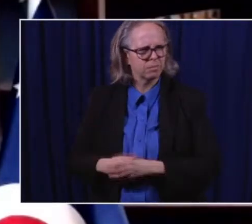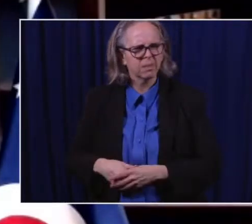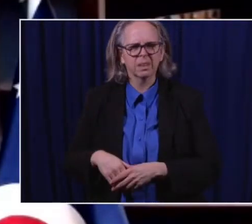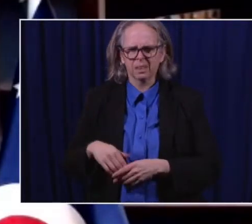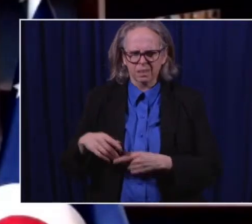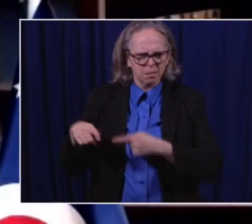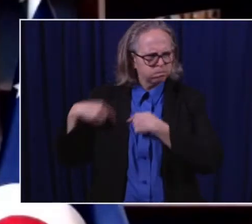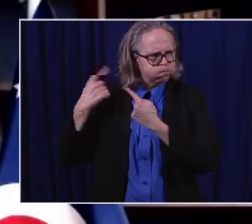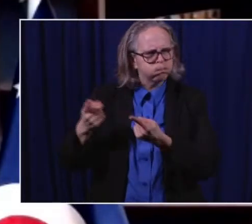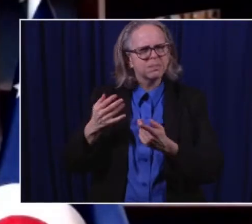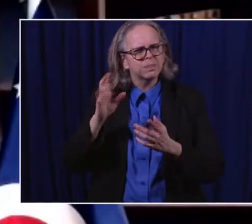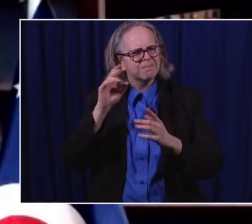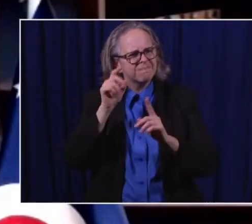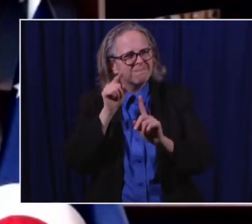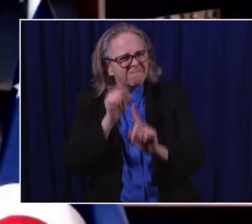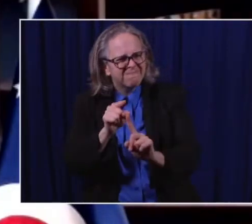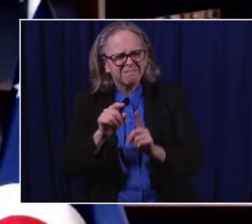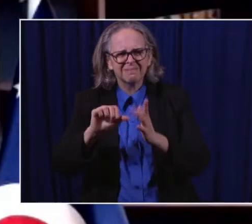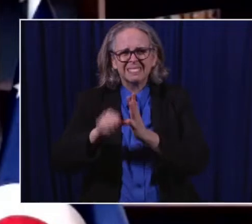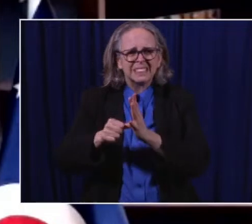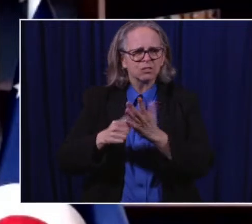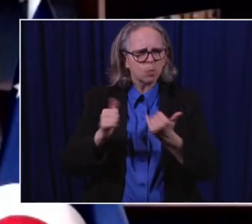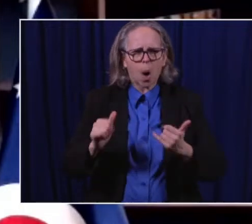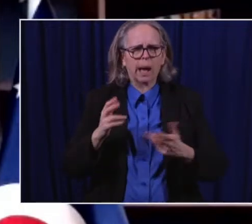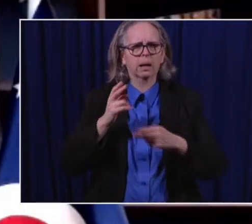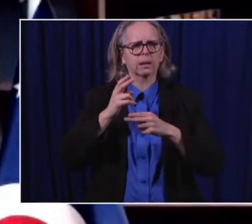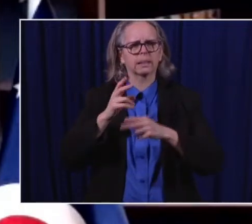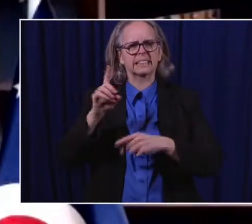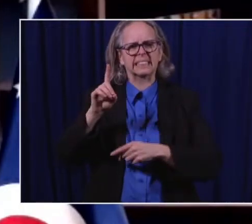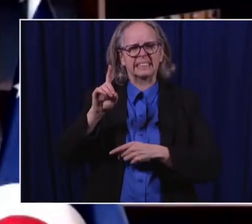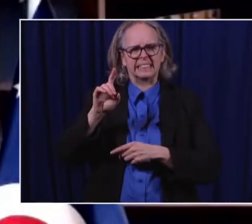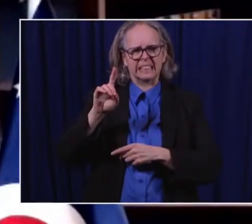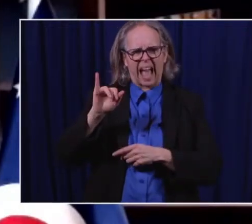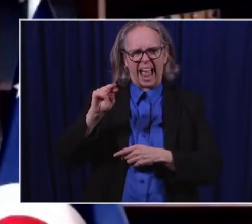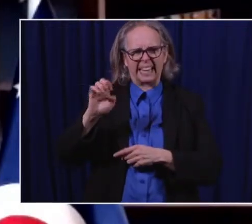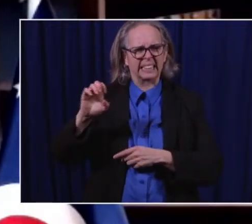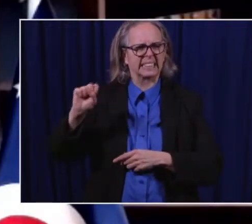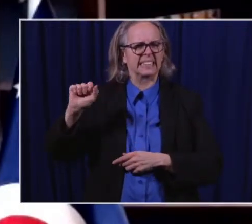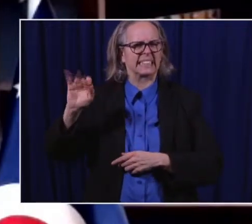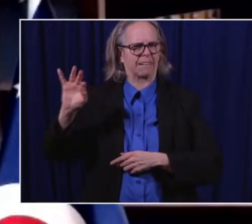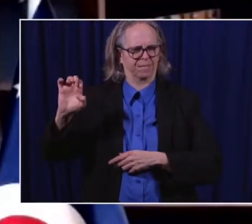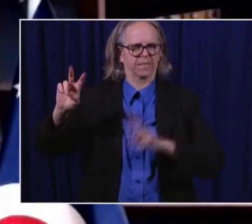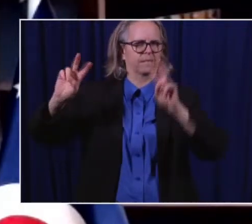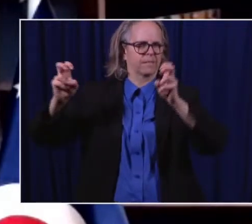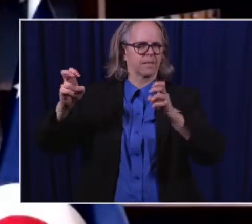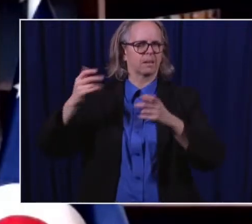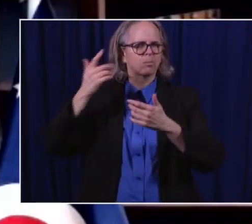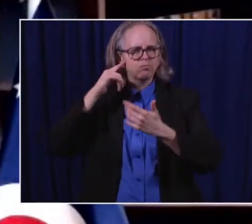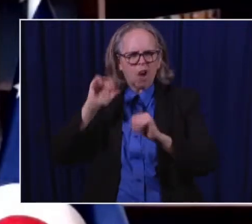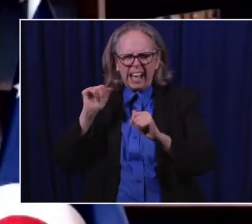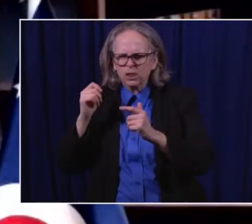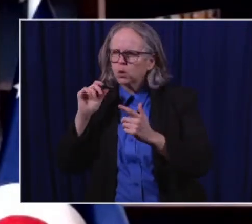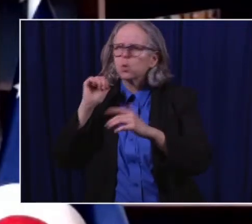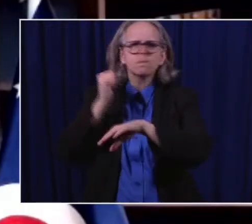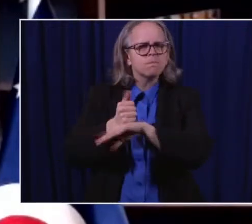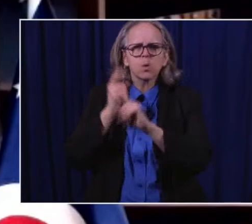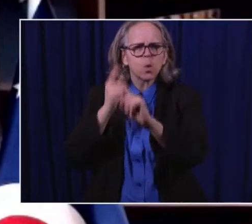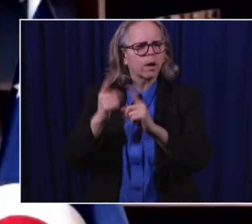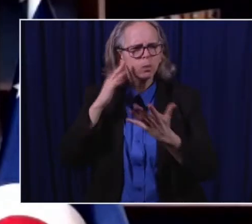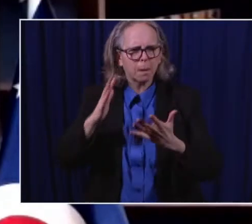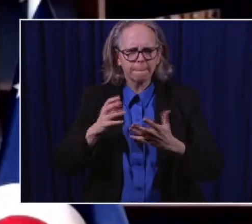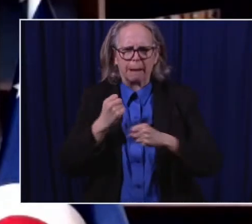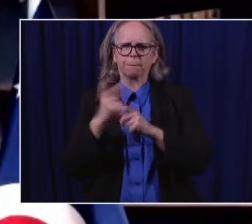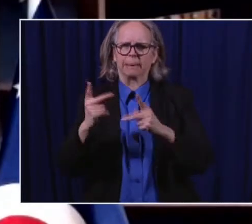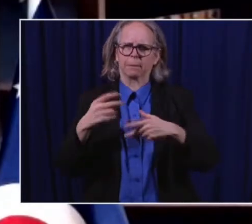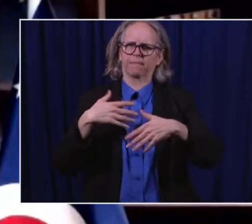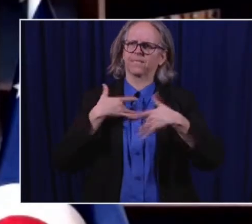effort. They're really making an effort to try to make their customers feel safe and provide a variety of options to serve